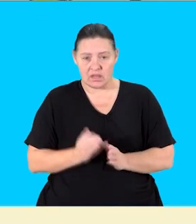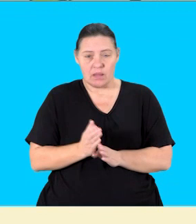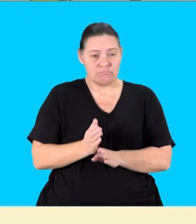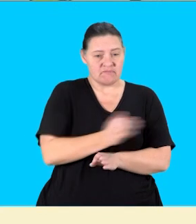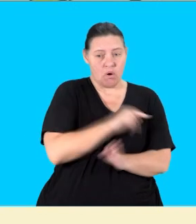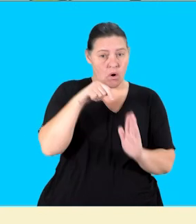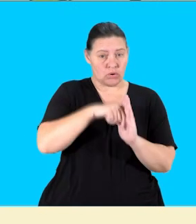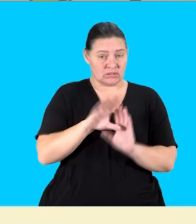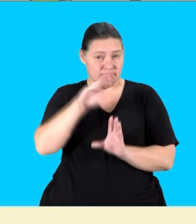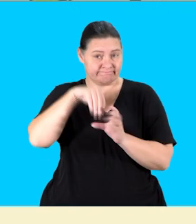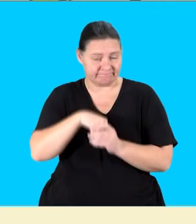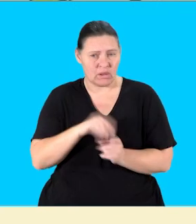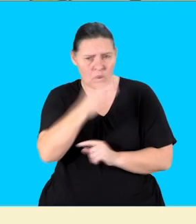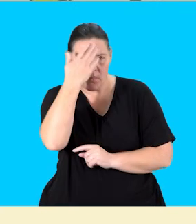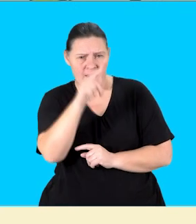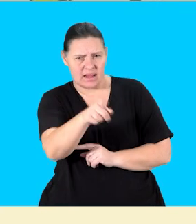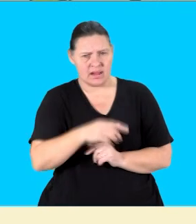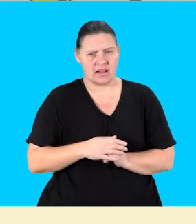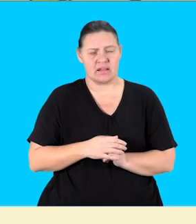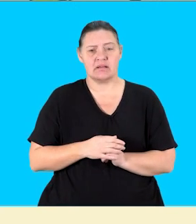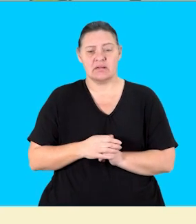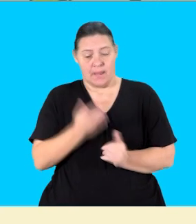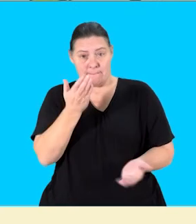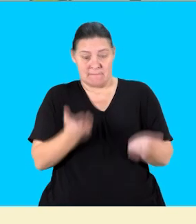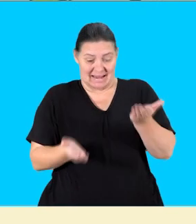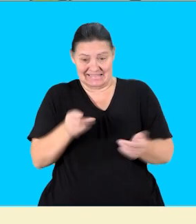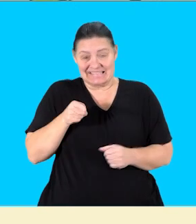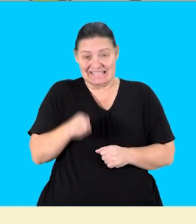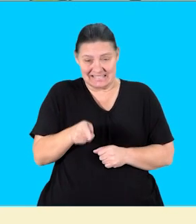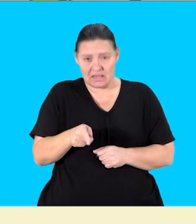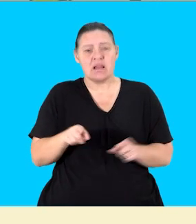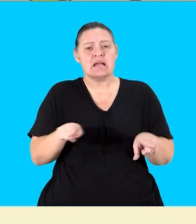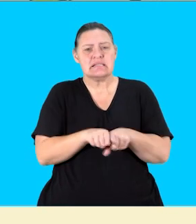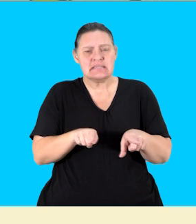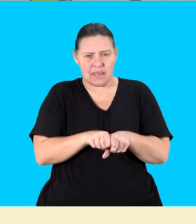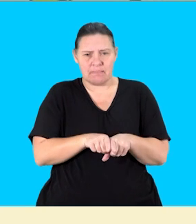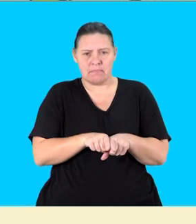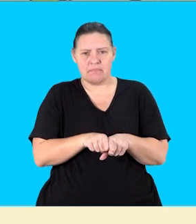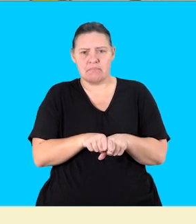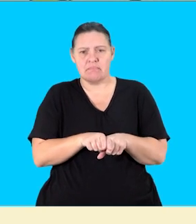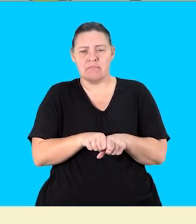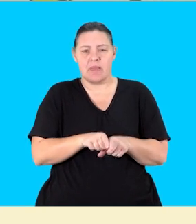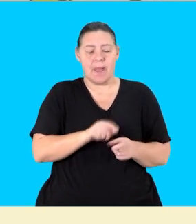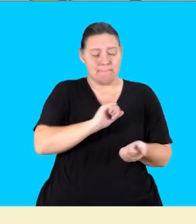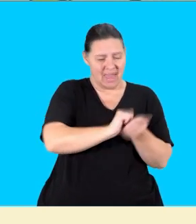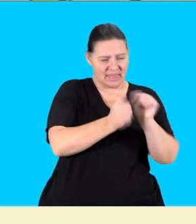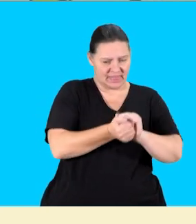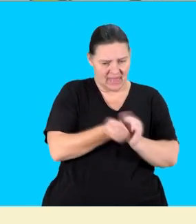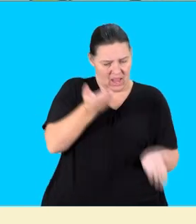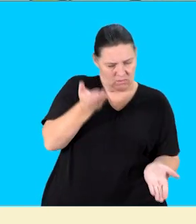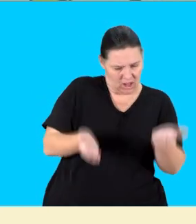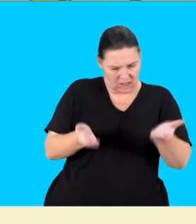Before we get to the actual content, did you know that balancing equations is more like balancing x in a mathematical